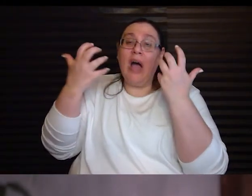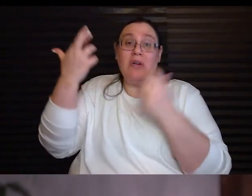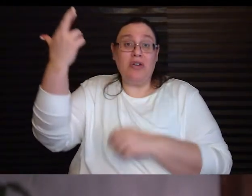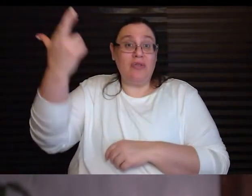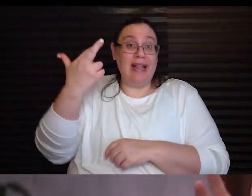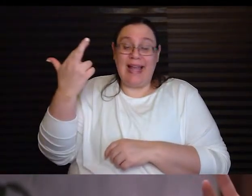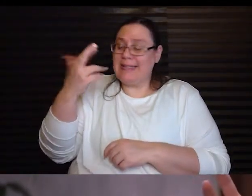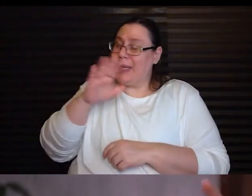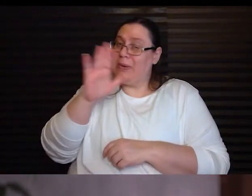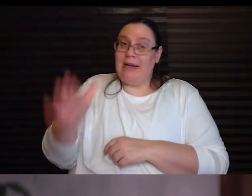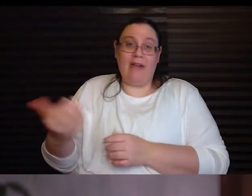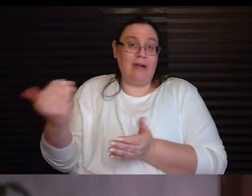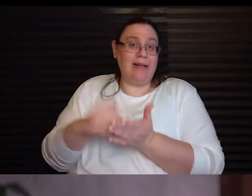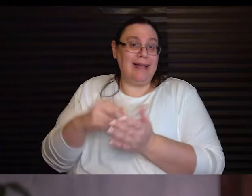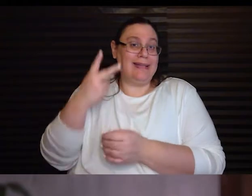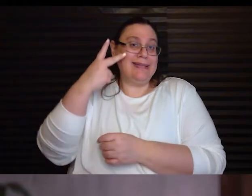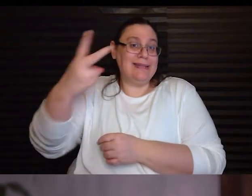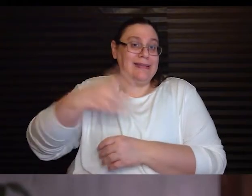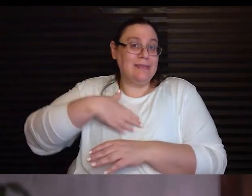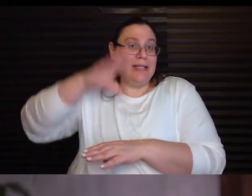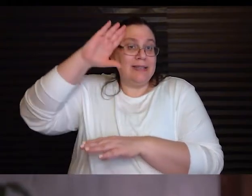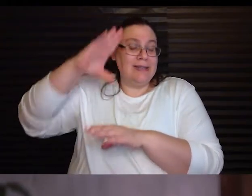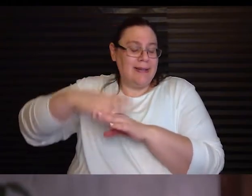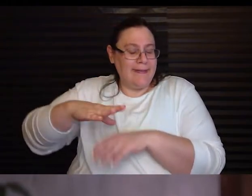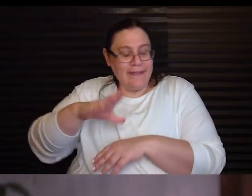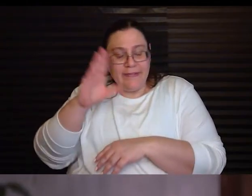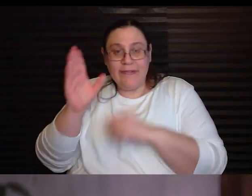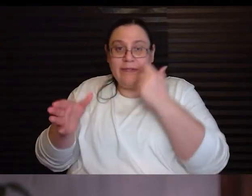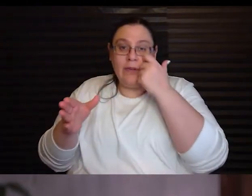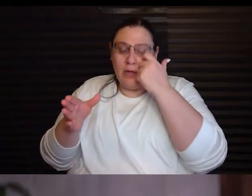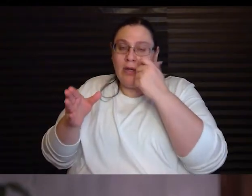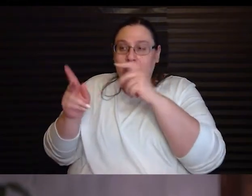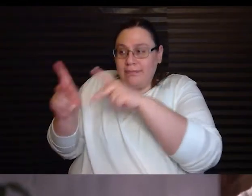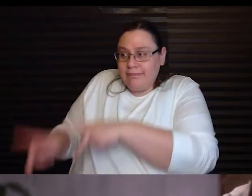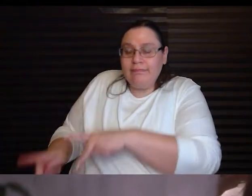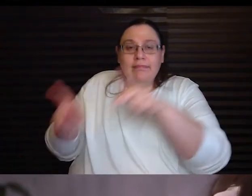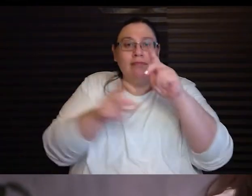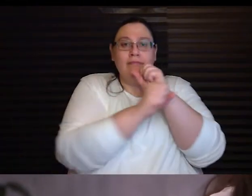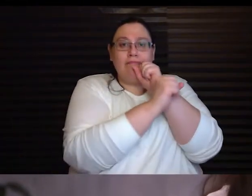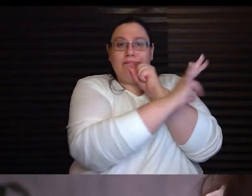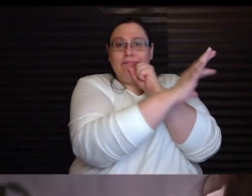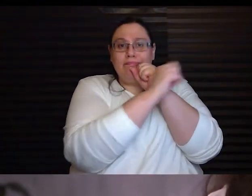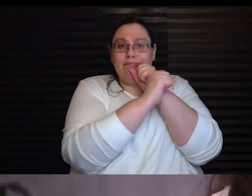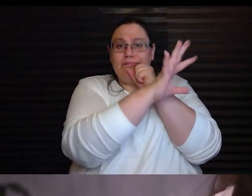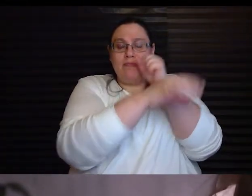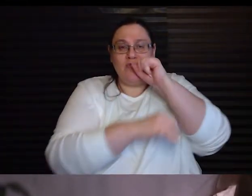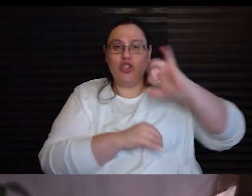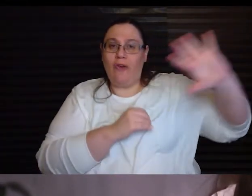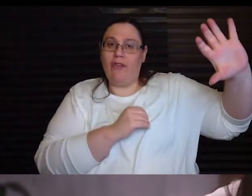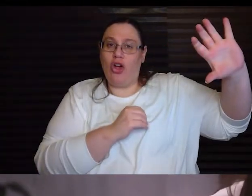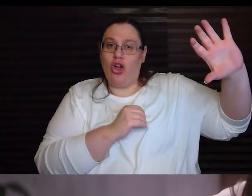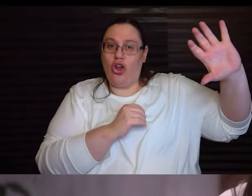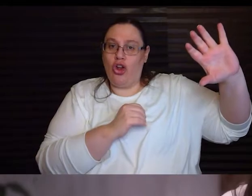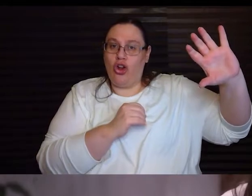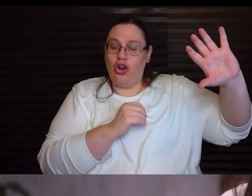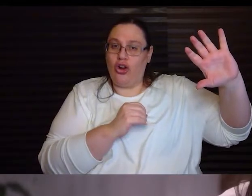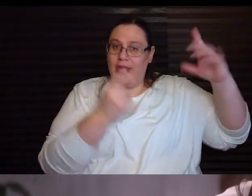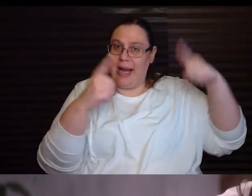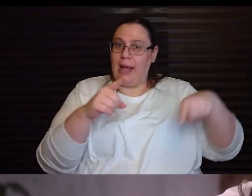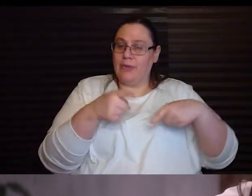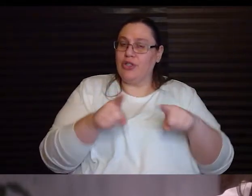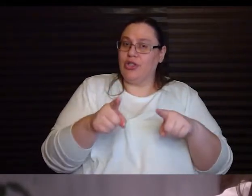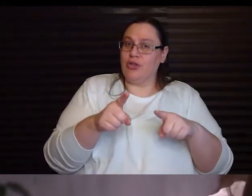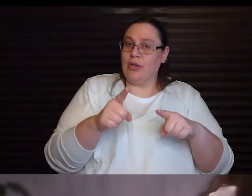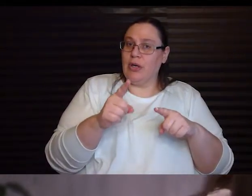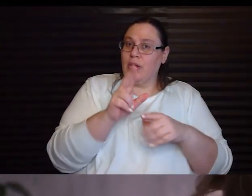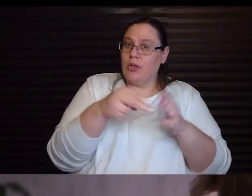she realizes that she will never again see her son, are simulated in the blasts of the shofar that we sound on these